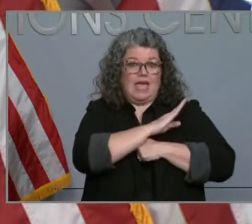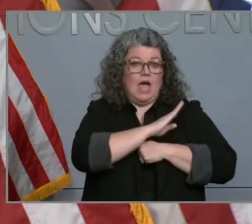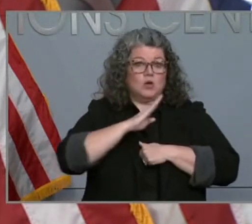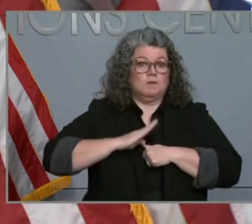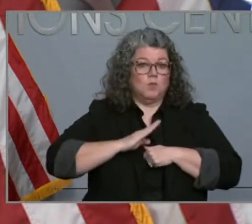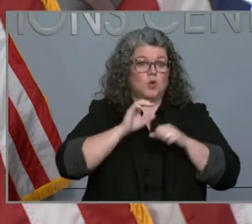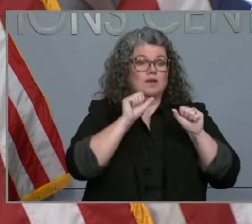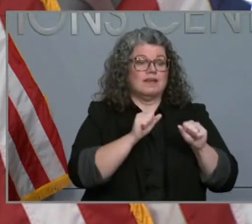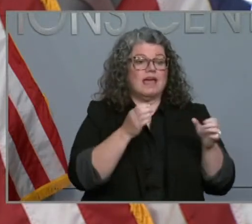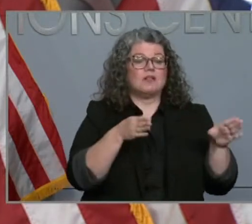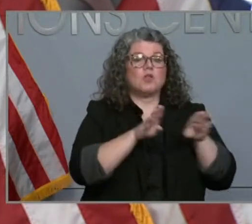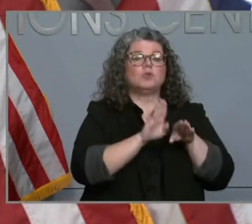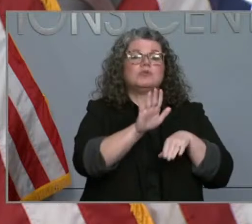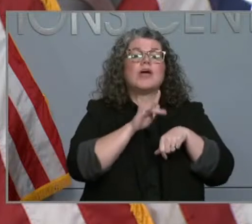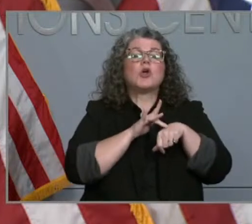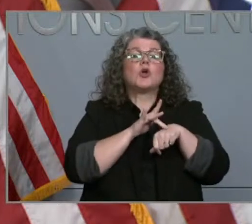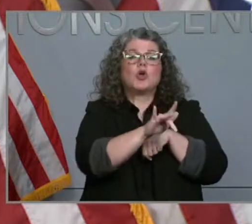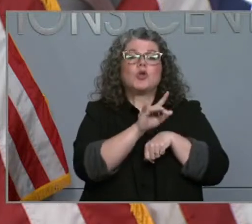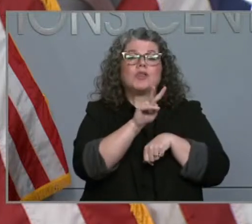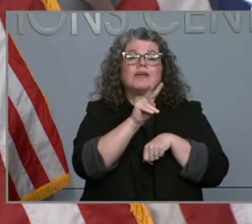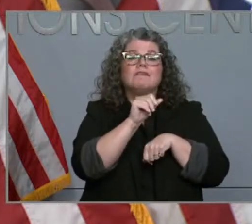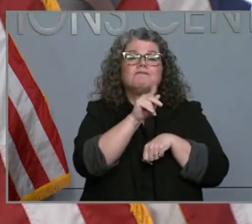can close their early voting